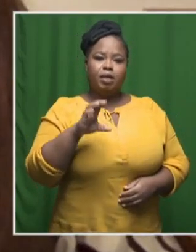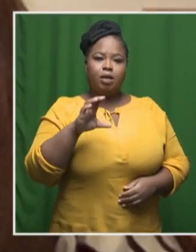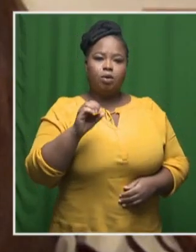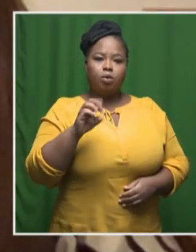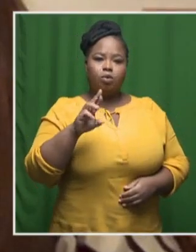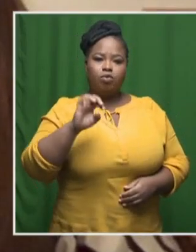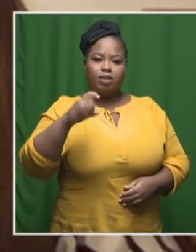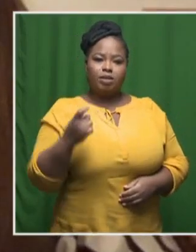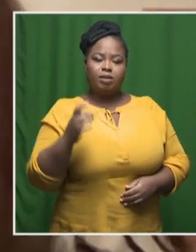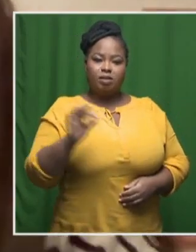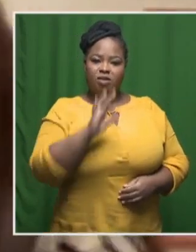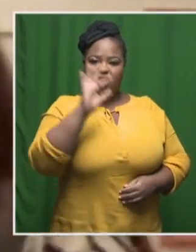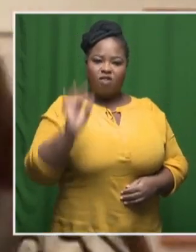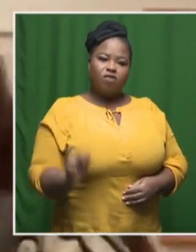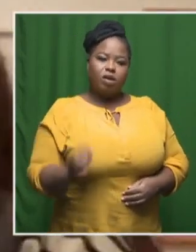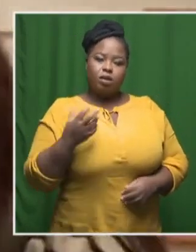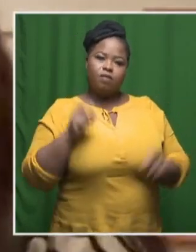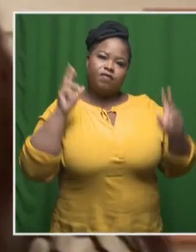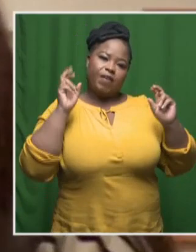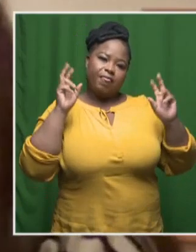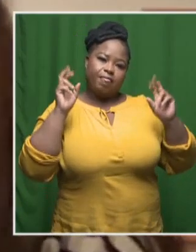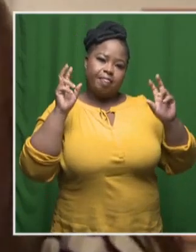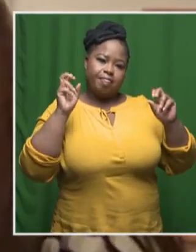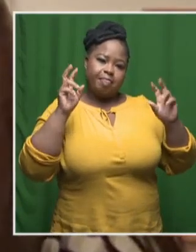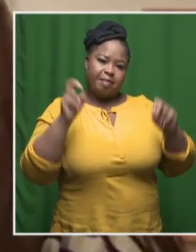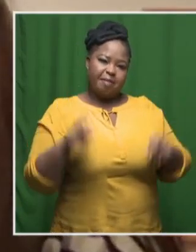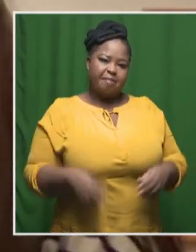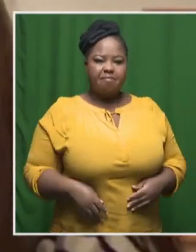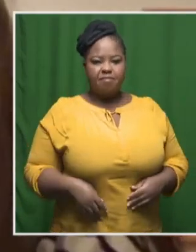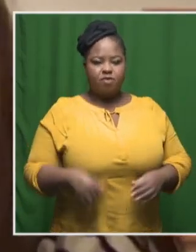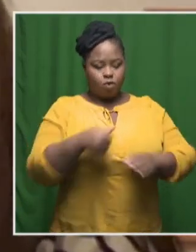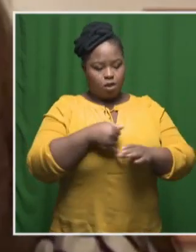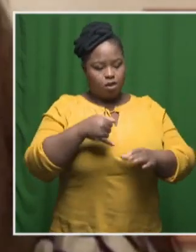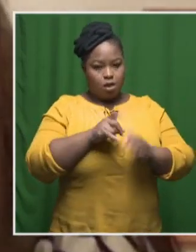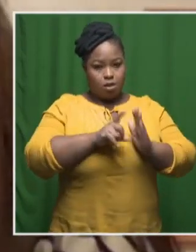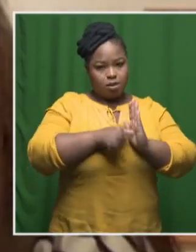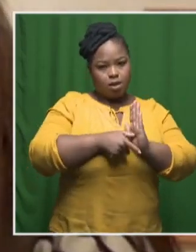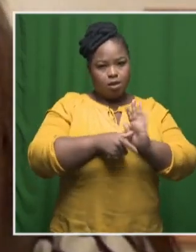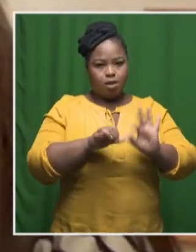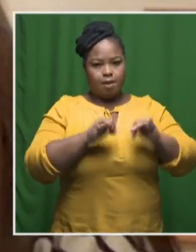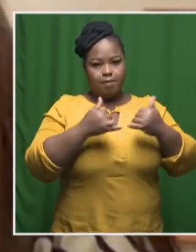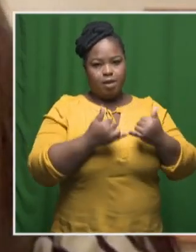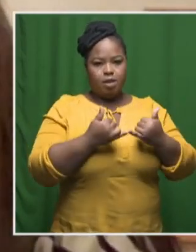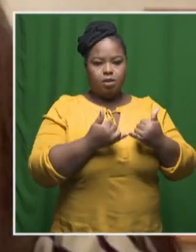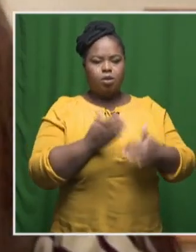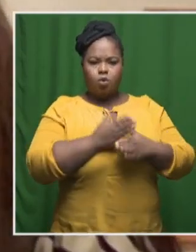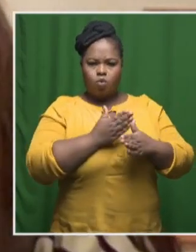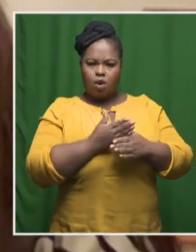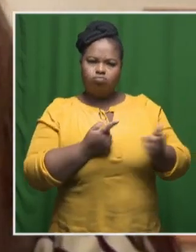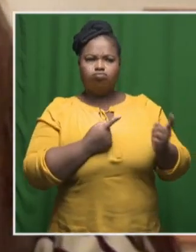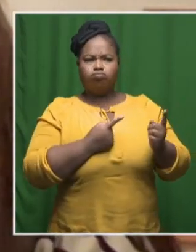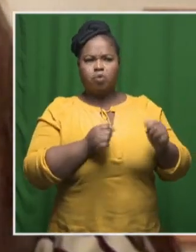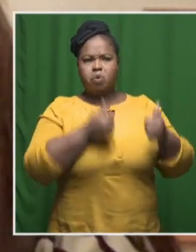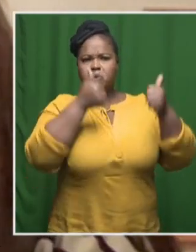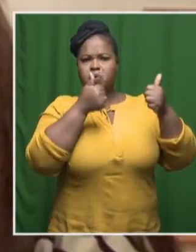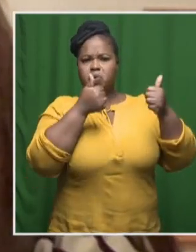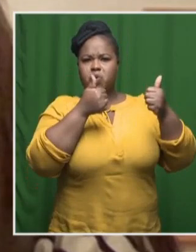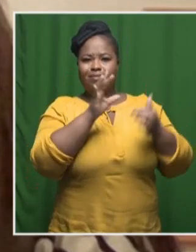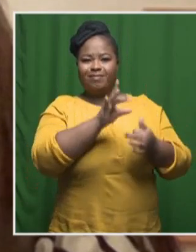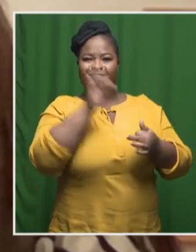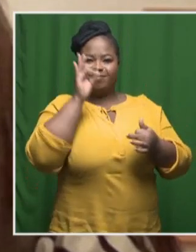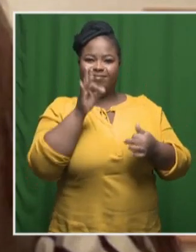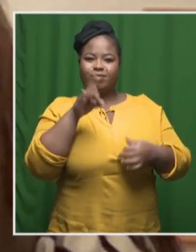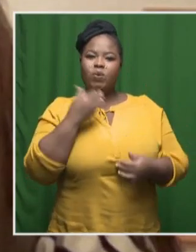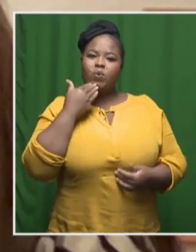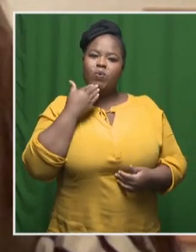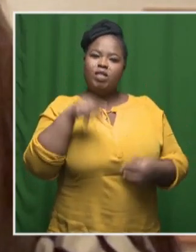out, themes or, an interior design firm whose work is worthy of acclaim. Who has been selected this